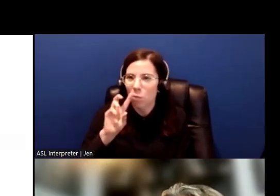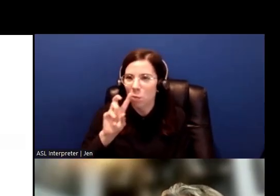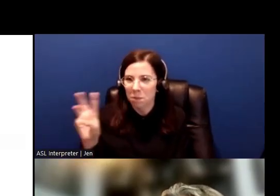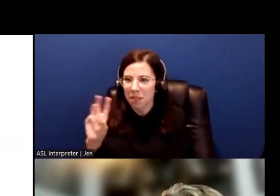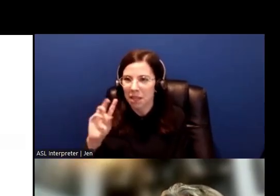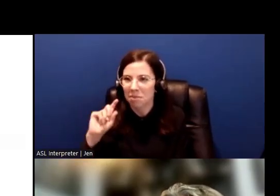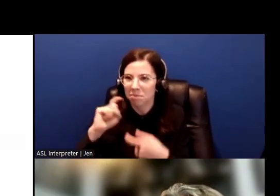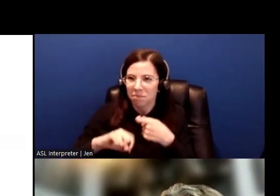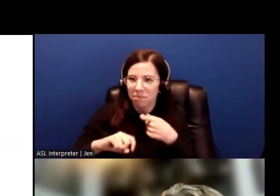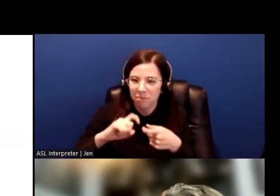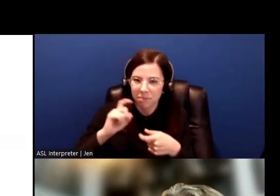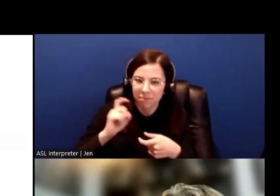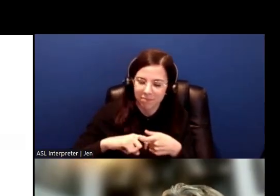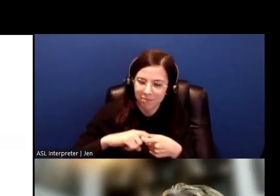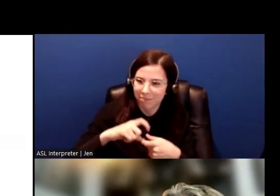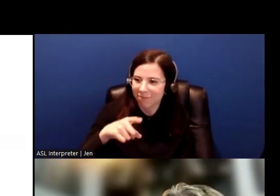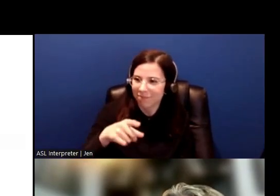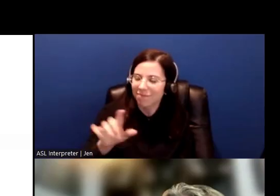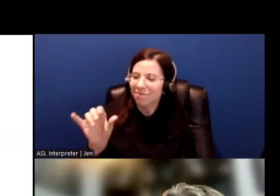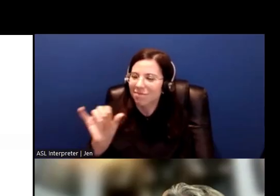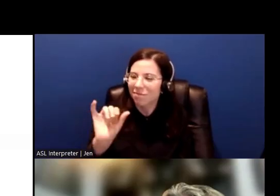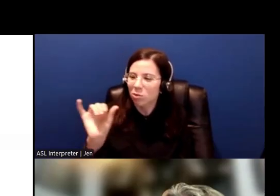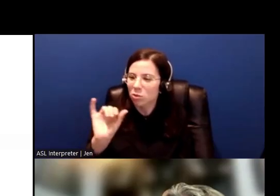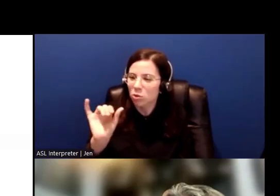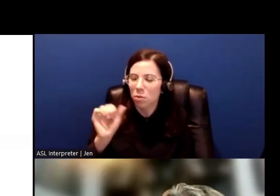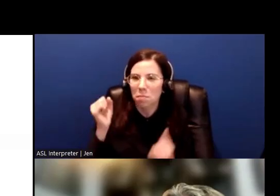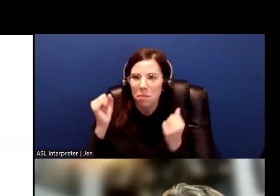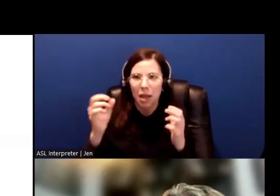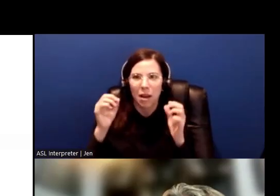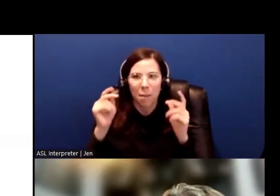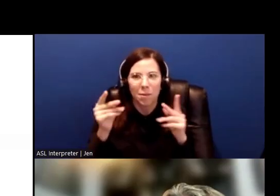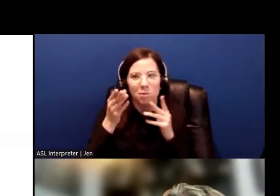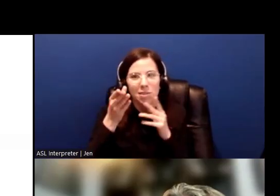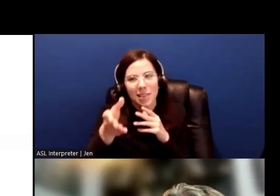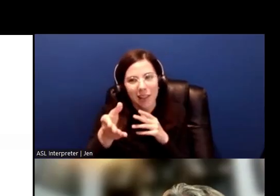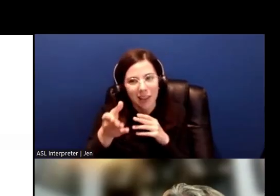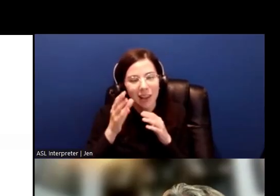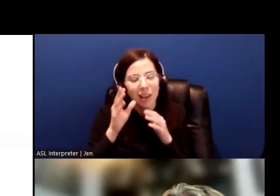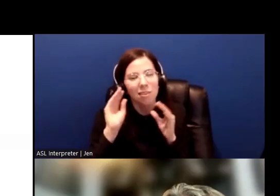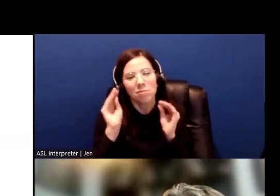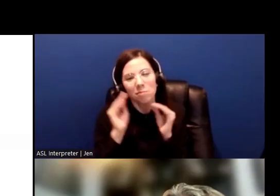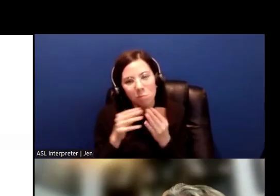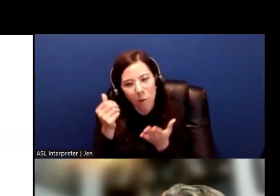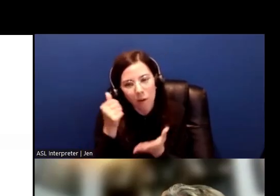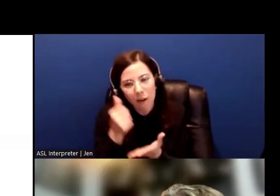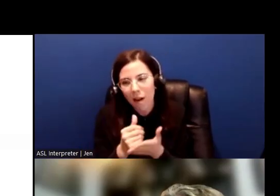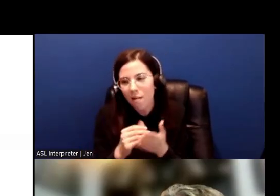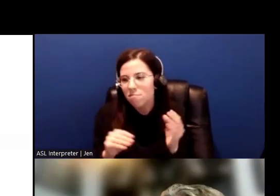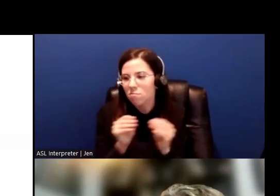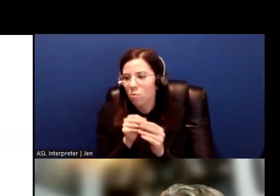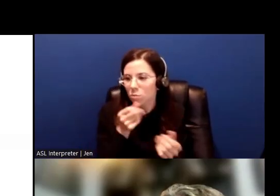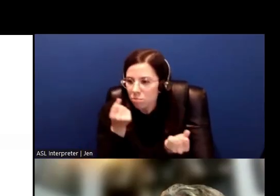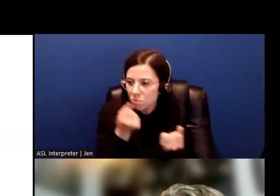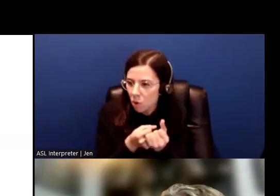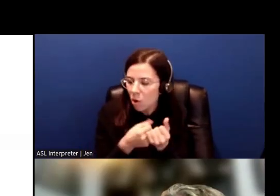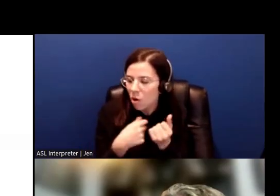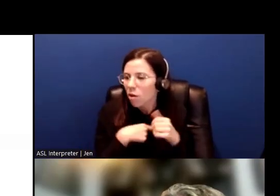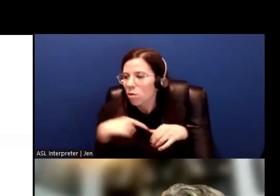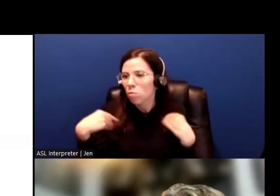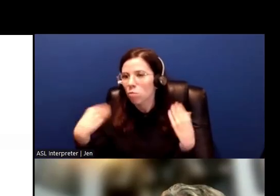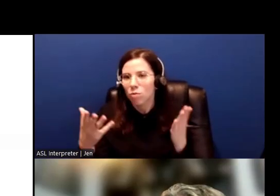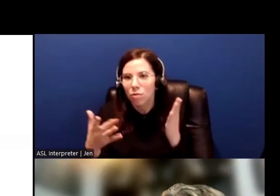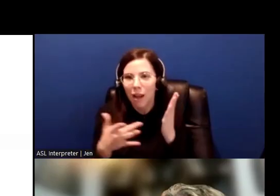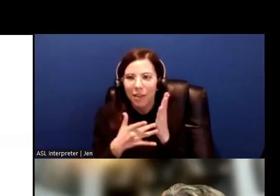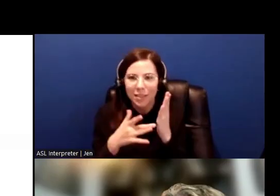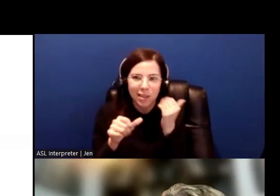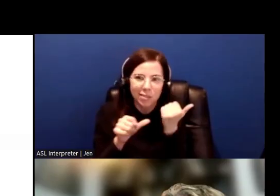which has also lots of opportunities for more help and support. We can provide technical assistance